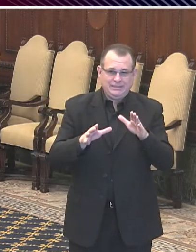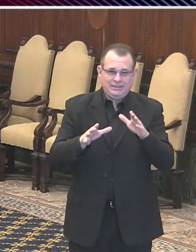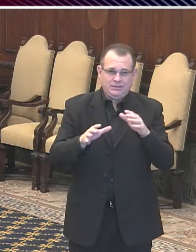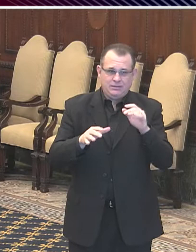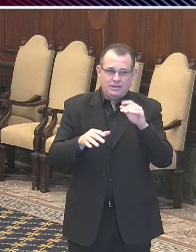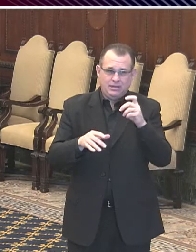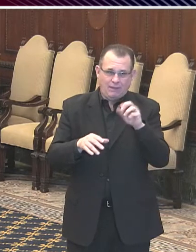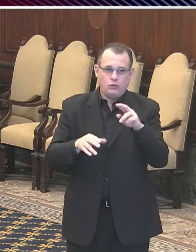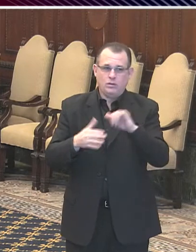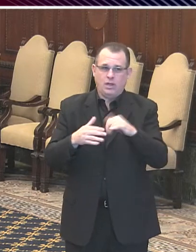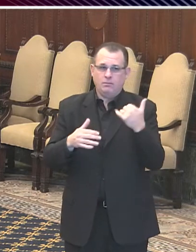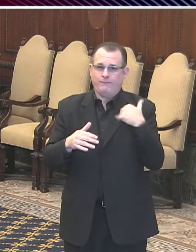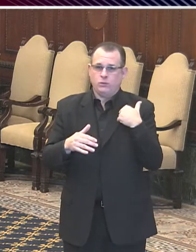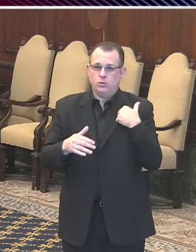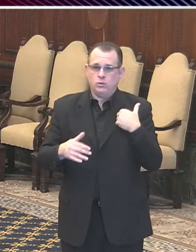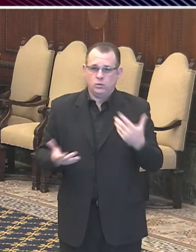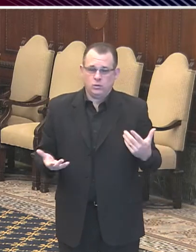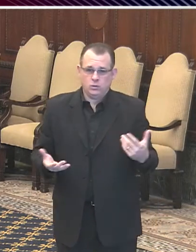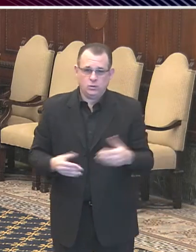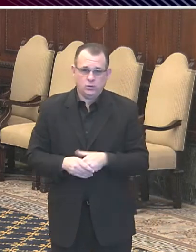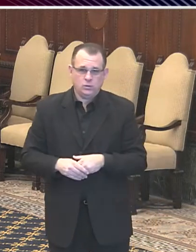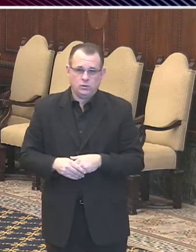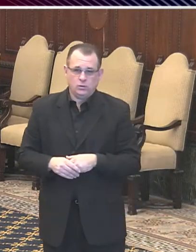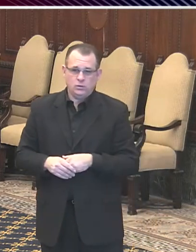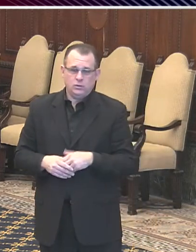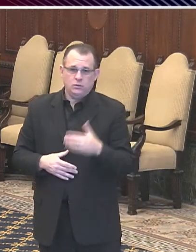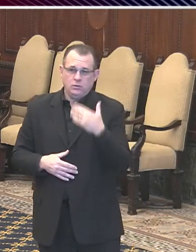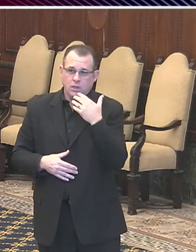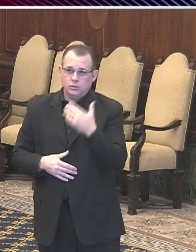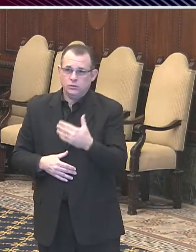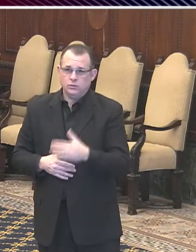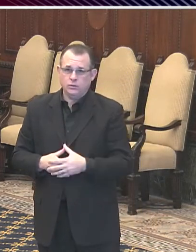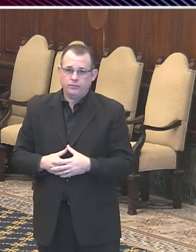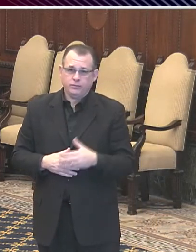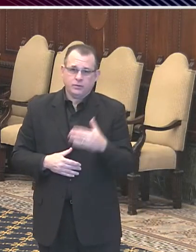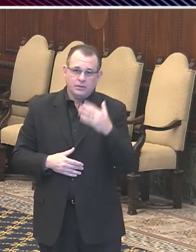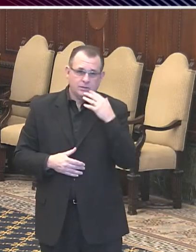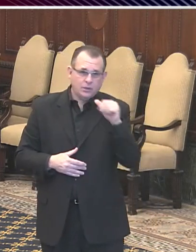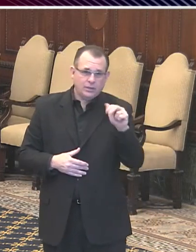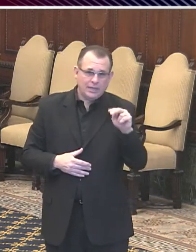Great. Thank you very much. Thank you, Annie.